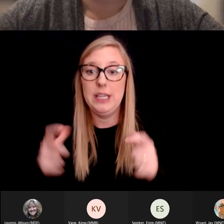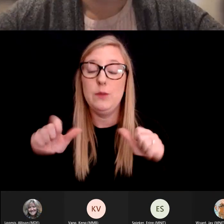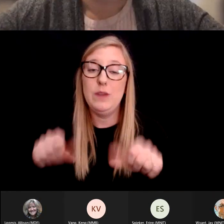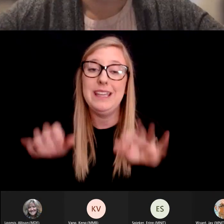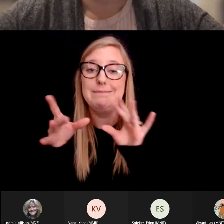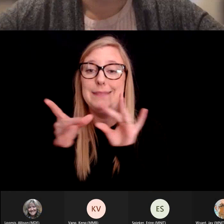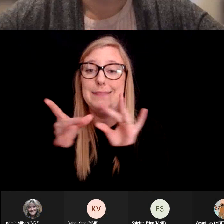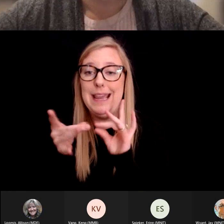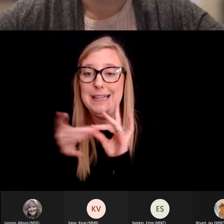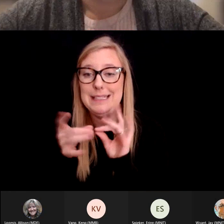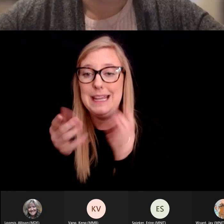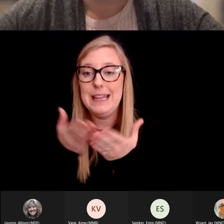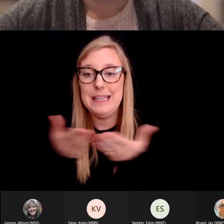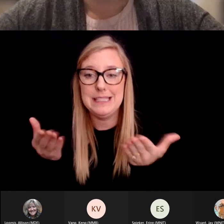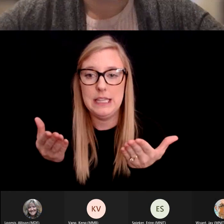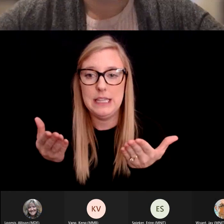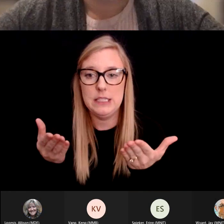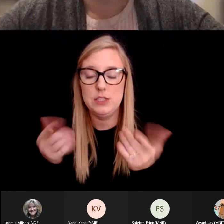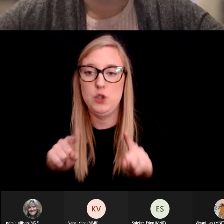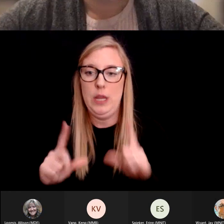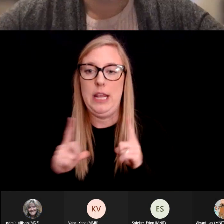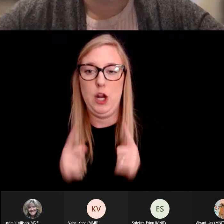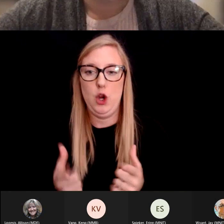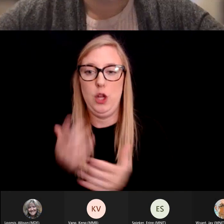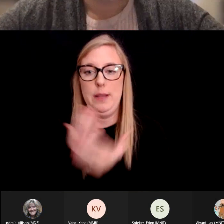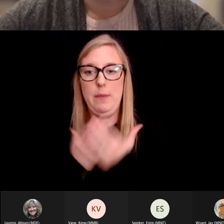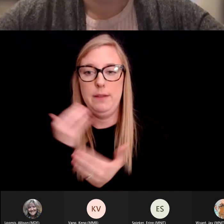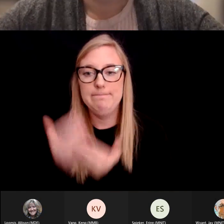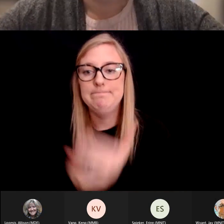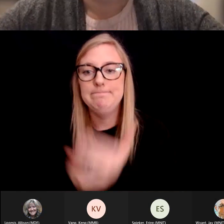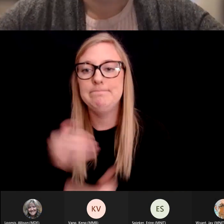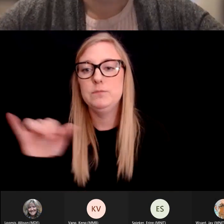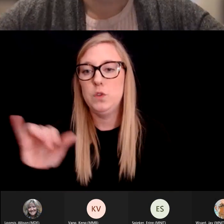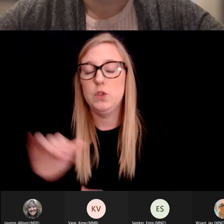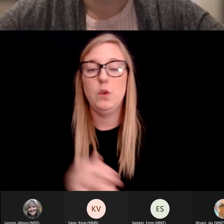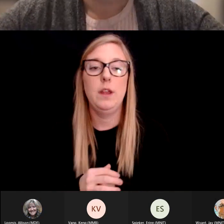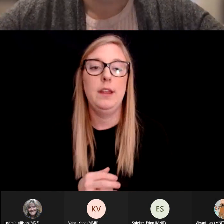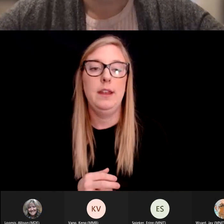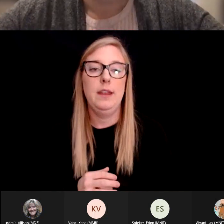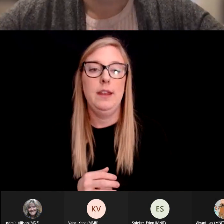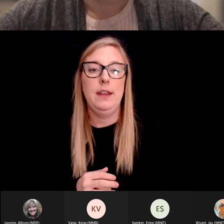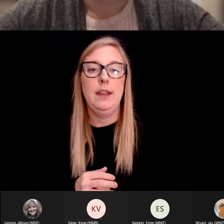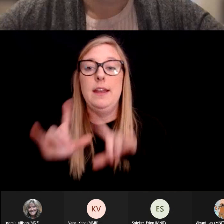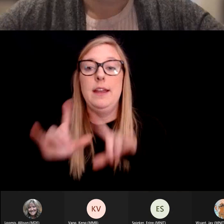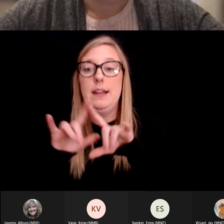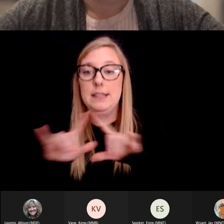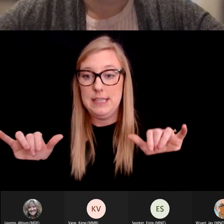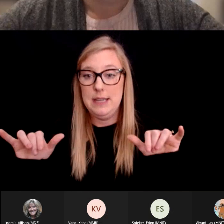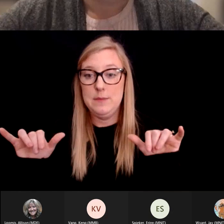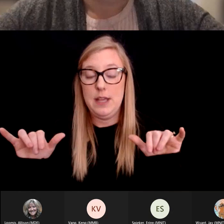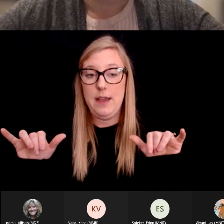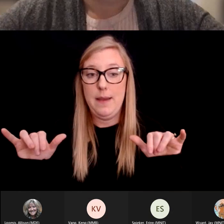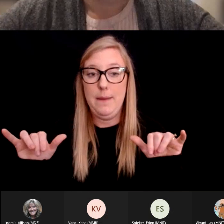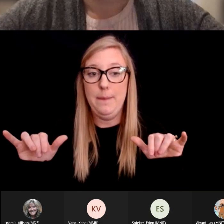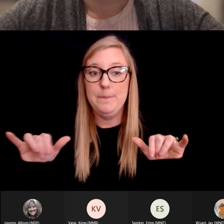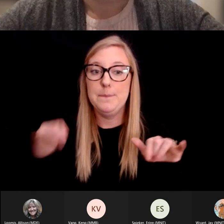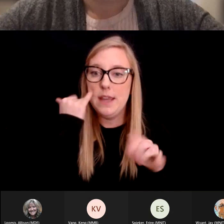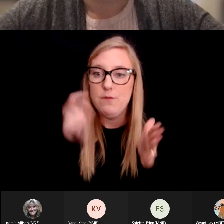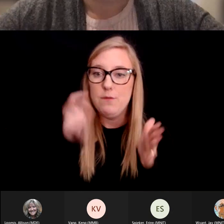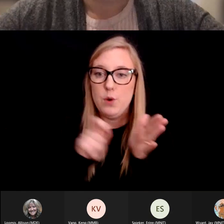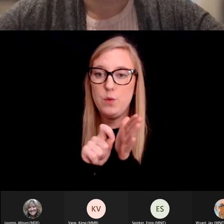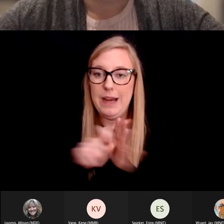well at that early stage. And then, in a similar vein, when we are, writing acceptance